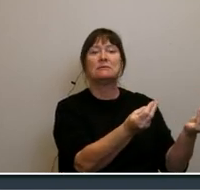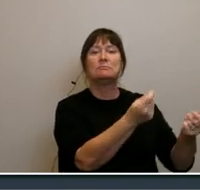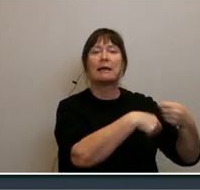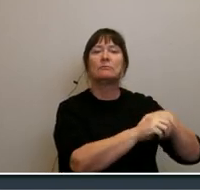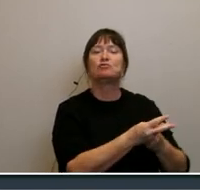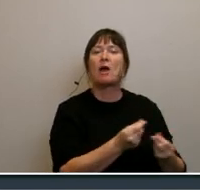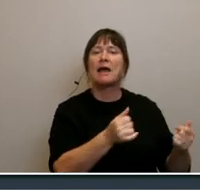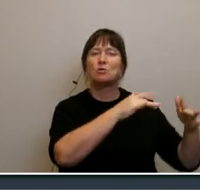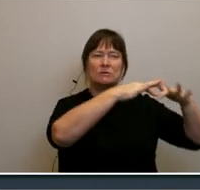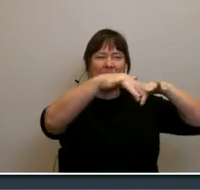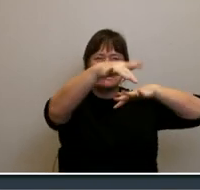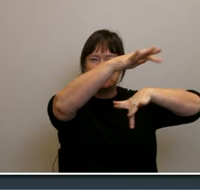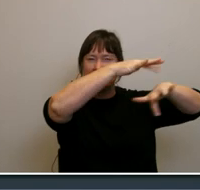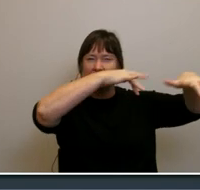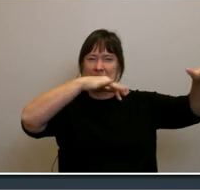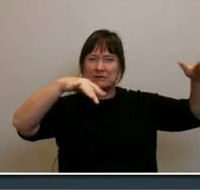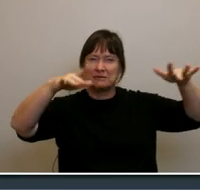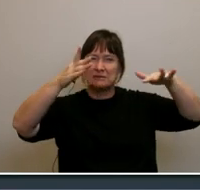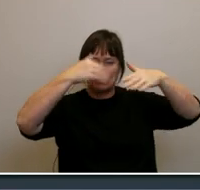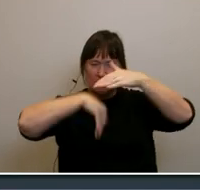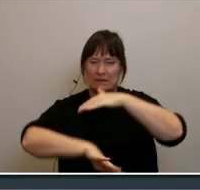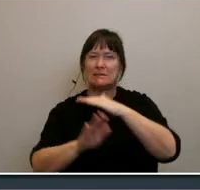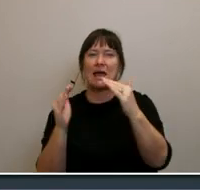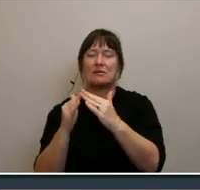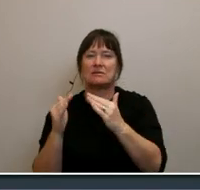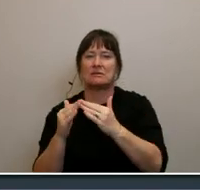dry and ended up in people's houses.